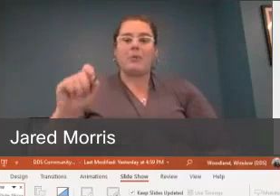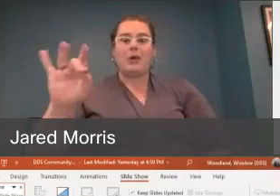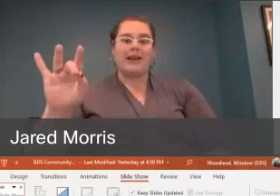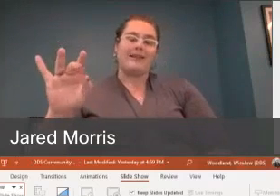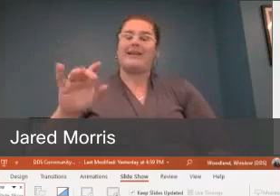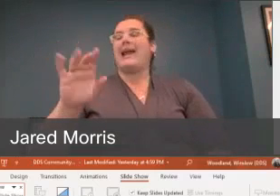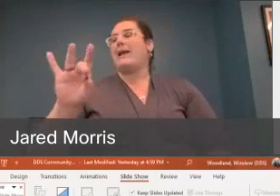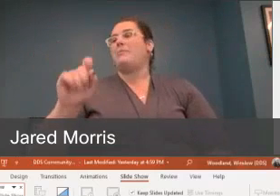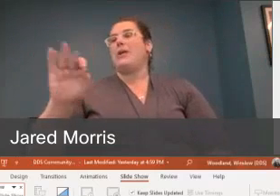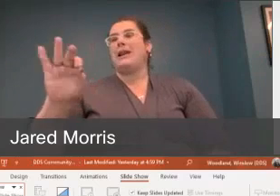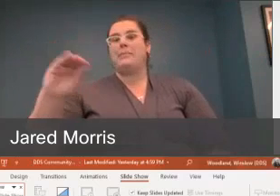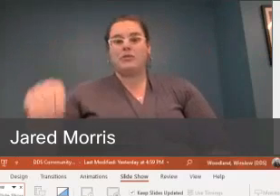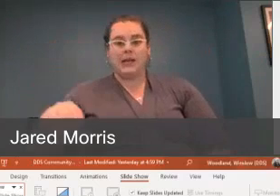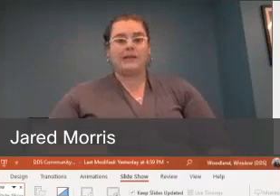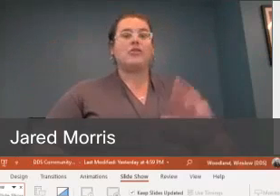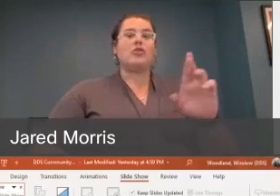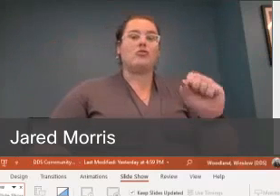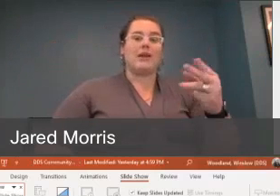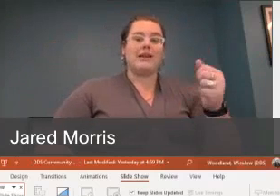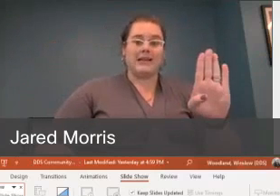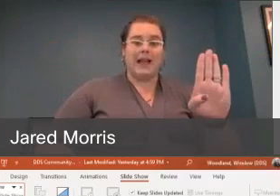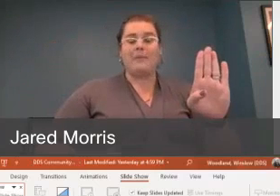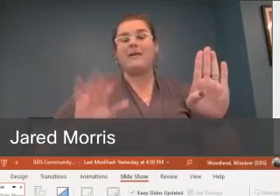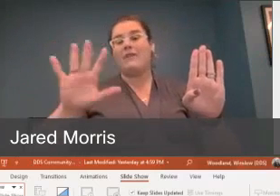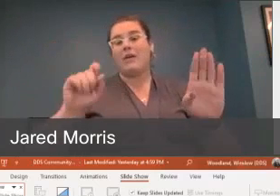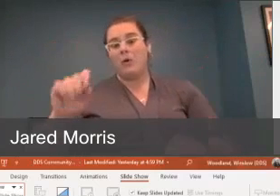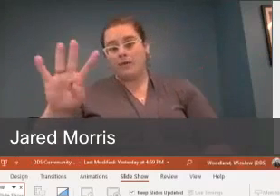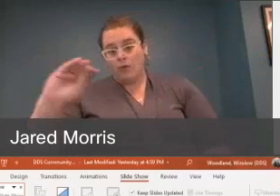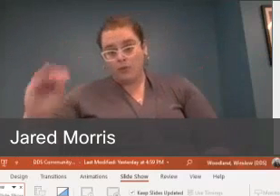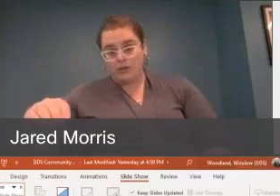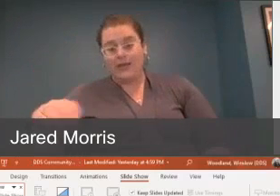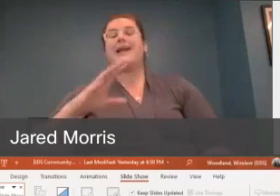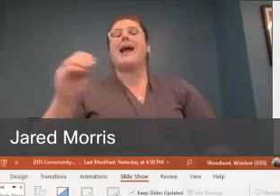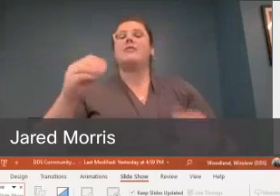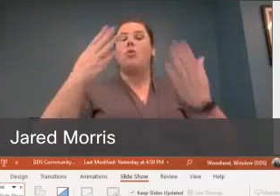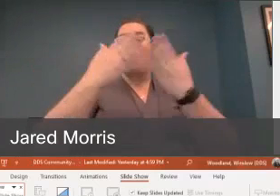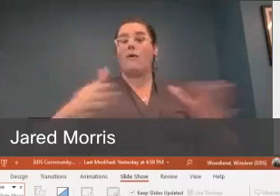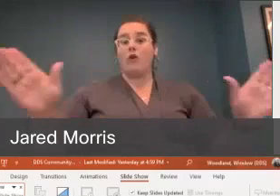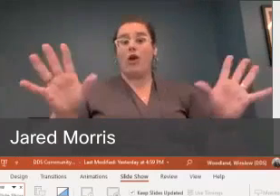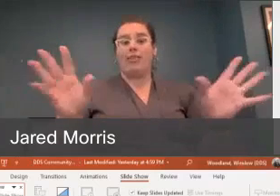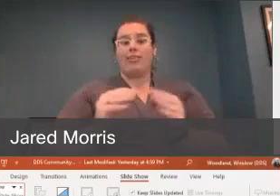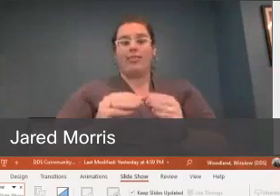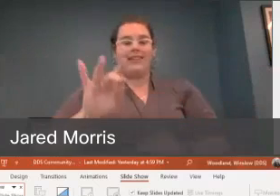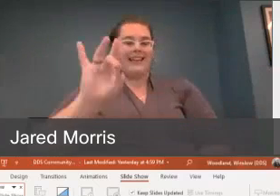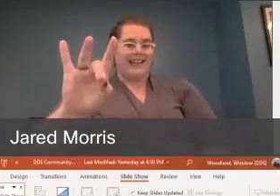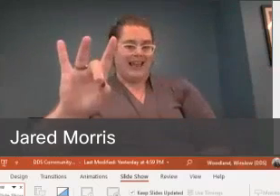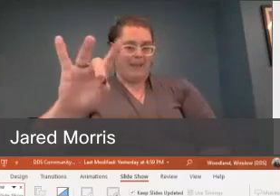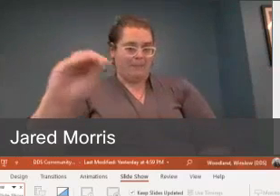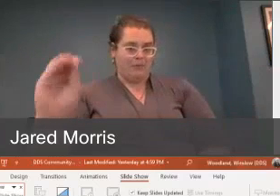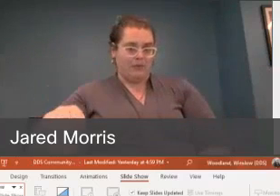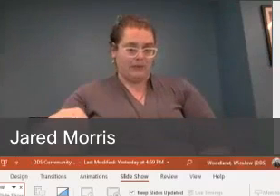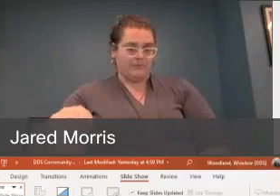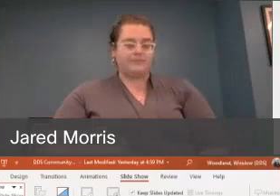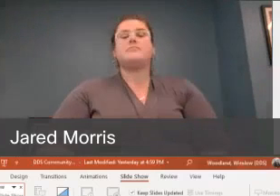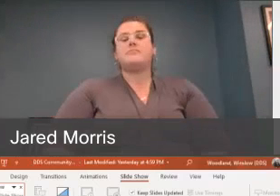5.4% residential rehabilitation, and overall 8%. So these numbers are